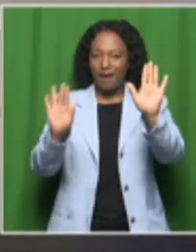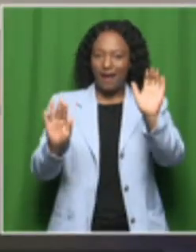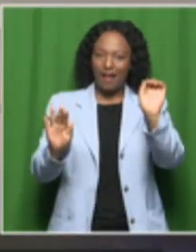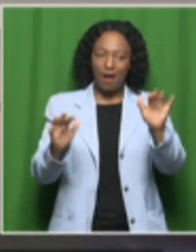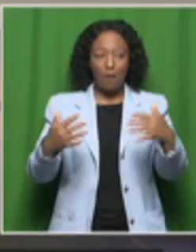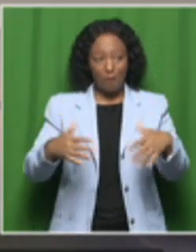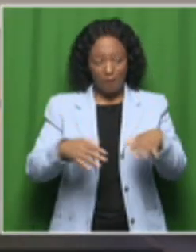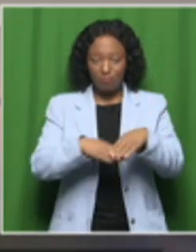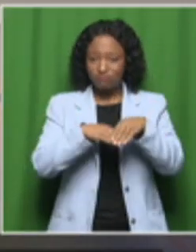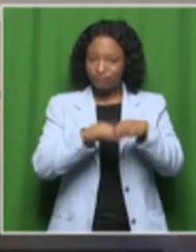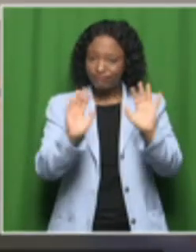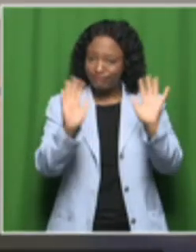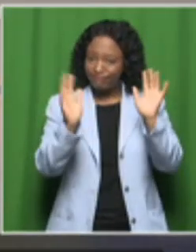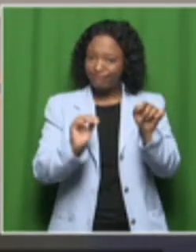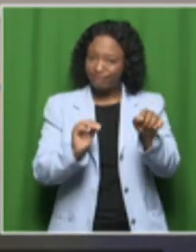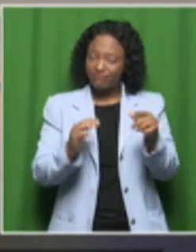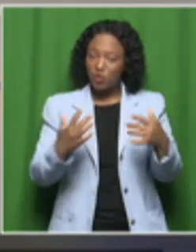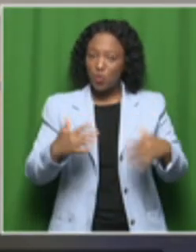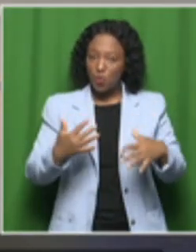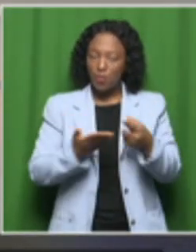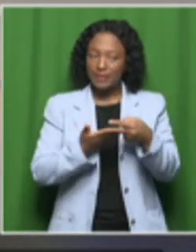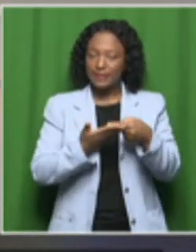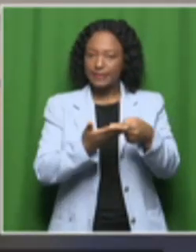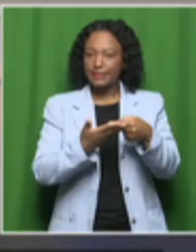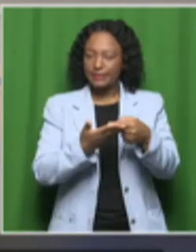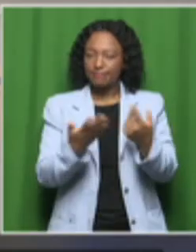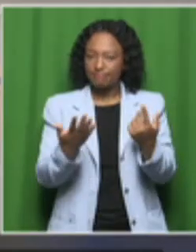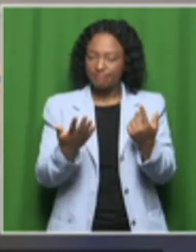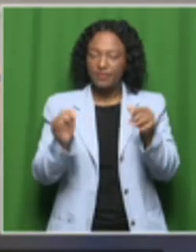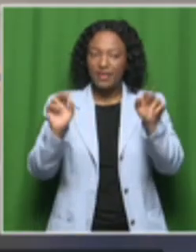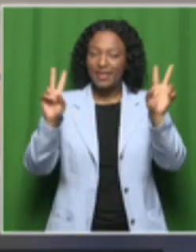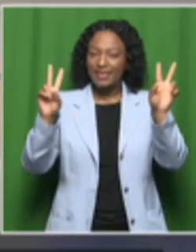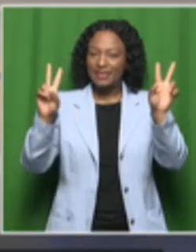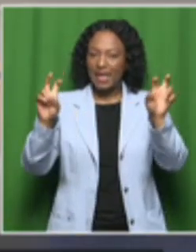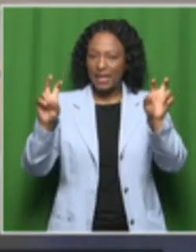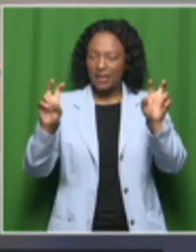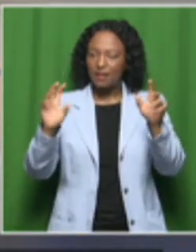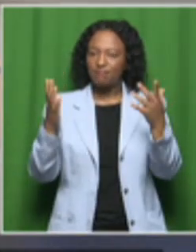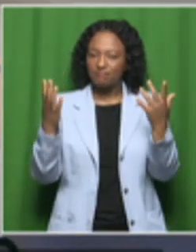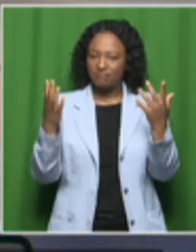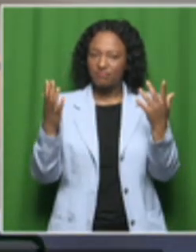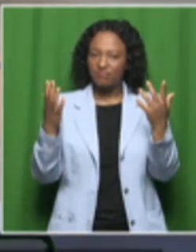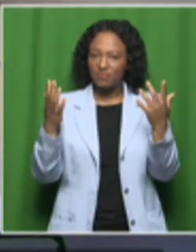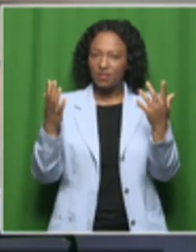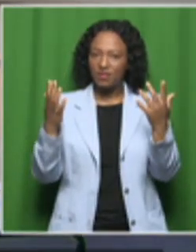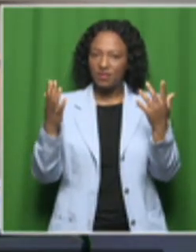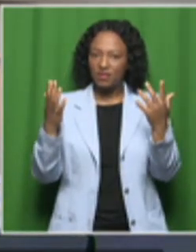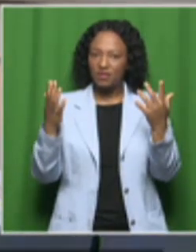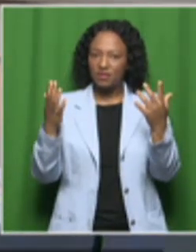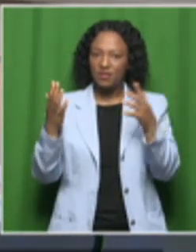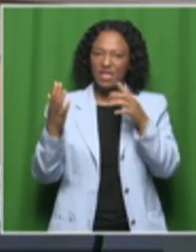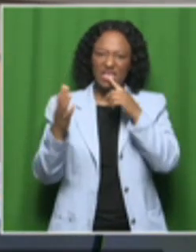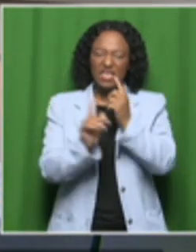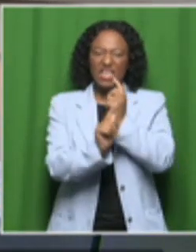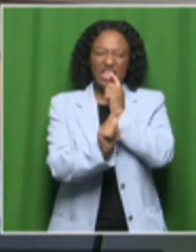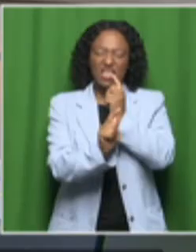feat. It's pertinent discussions that need to be had. I think in the title itself, let me get this right, squatter movements